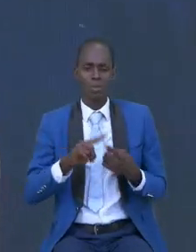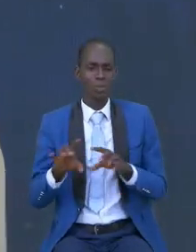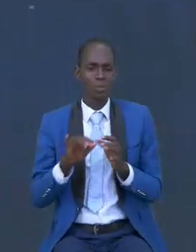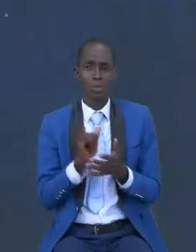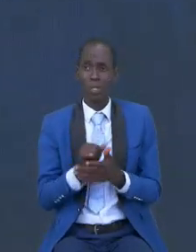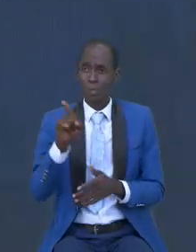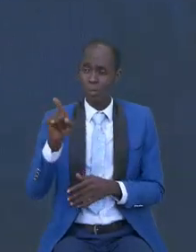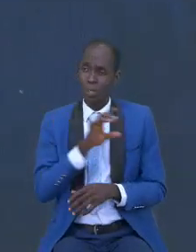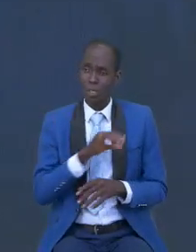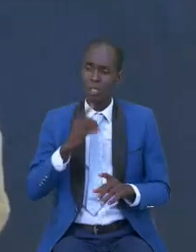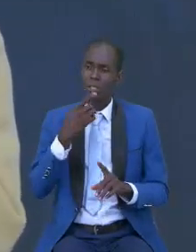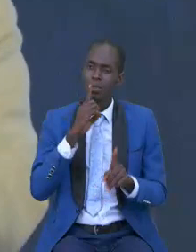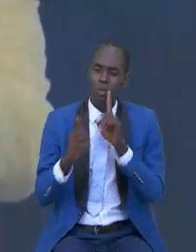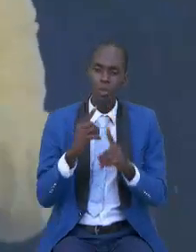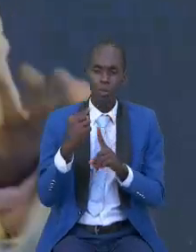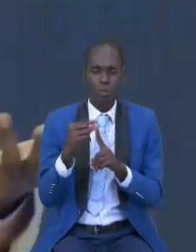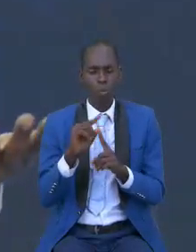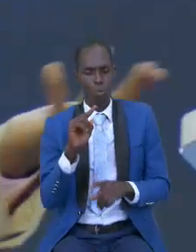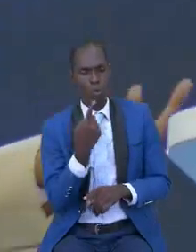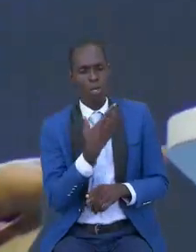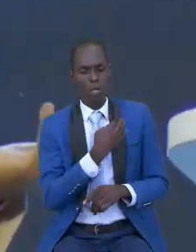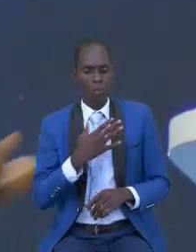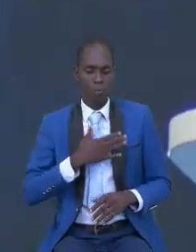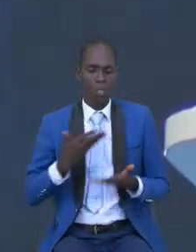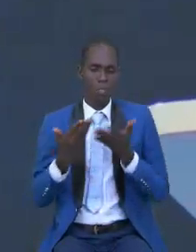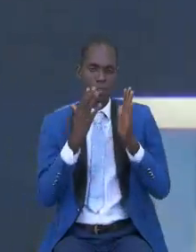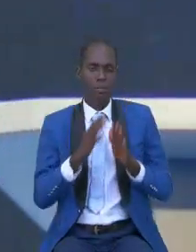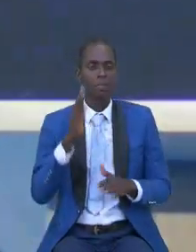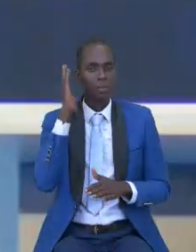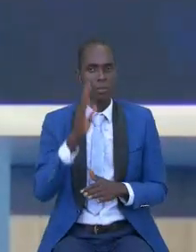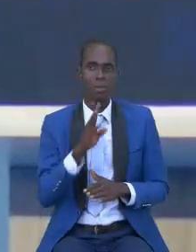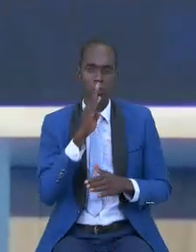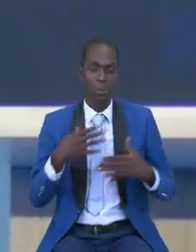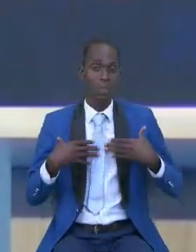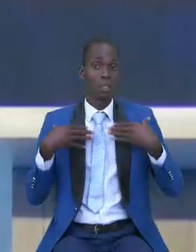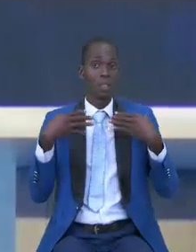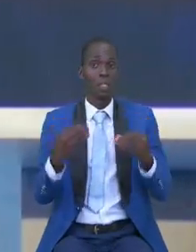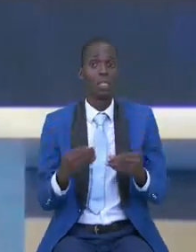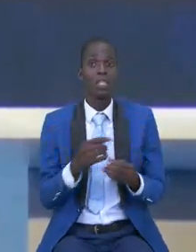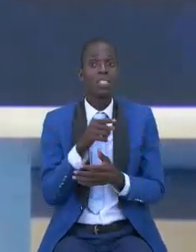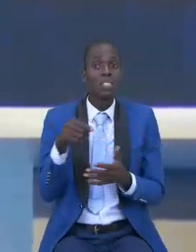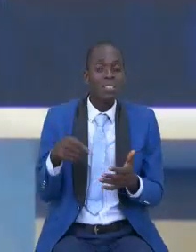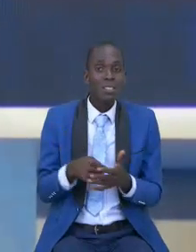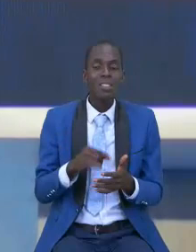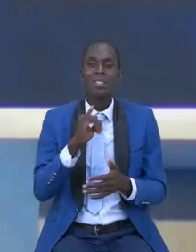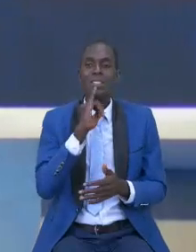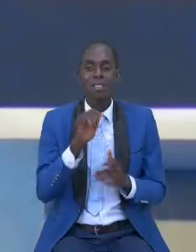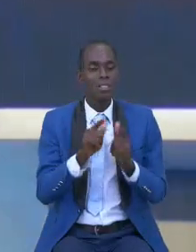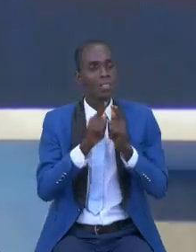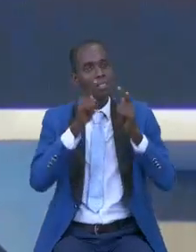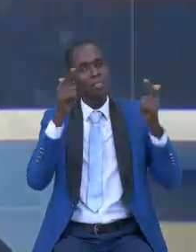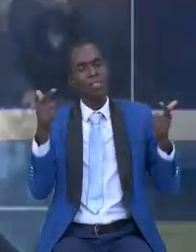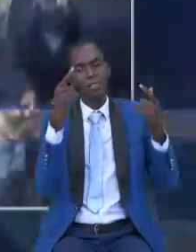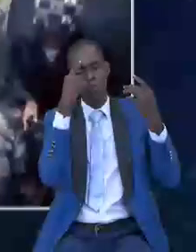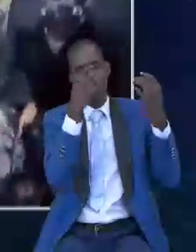word only, and my servant shall be healed. And Jesus said, this is great faith. I